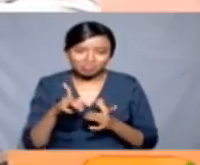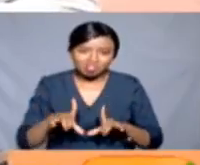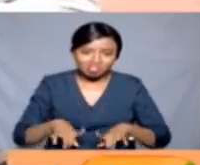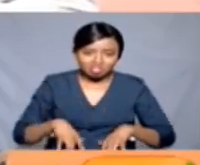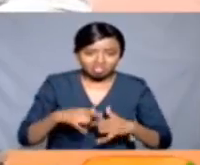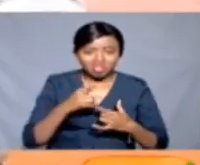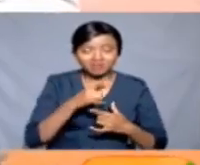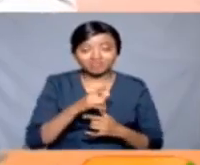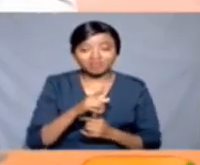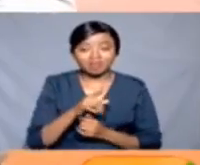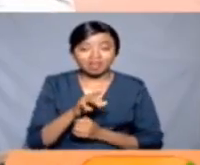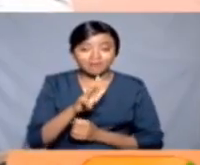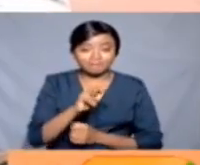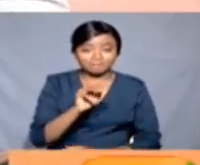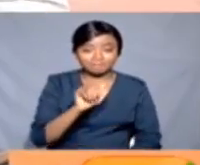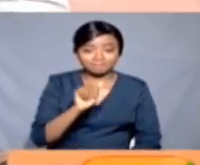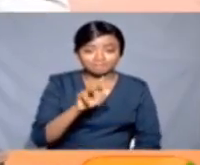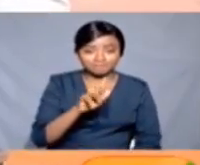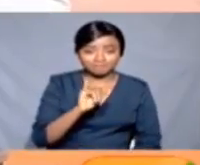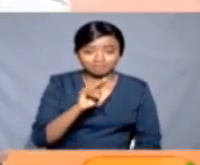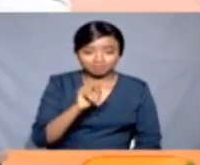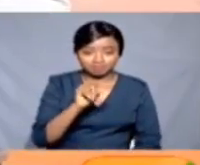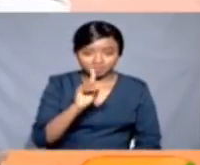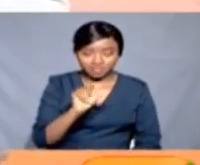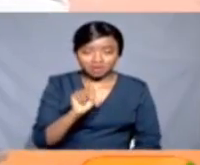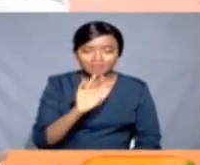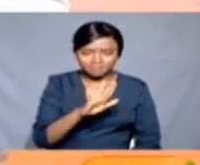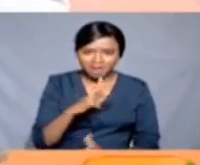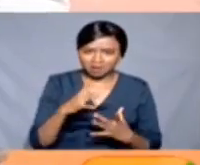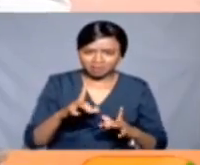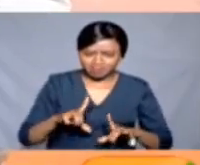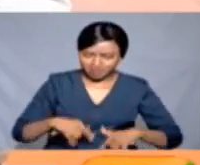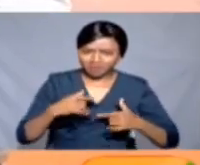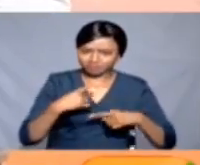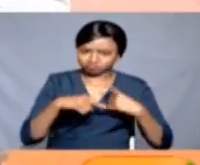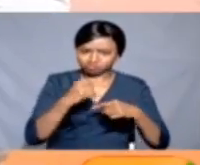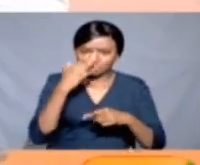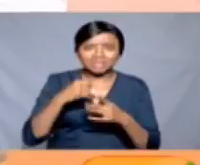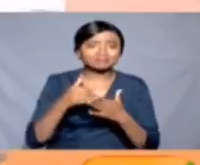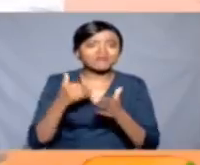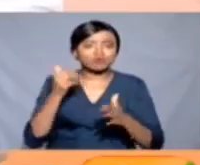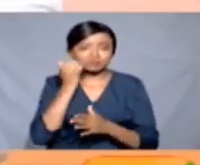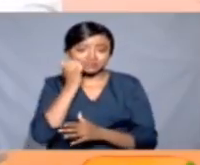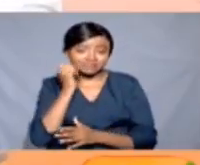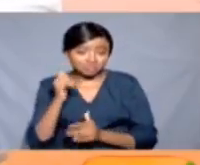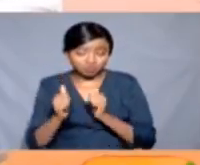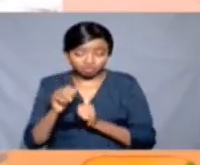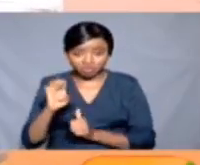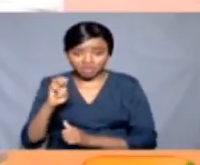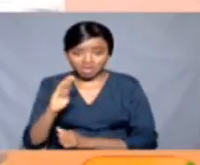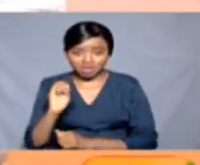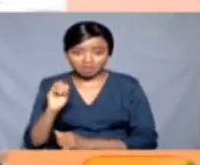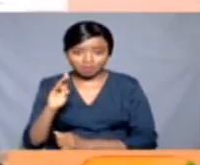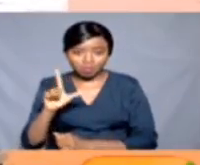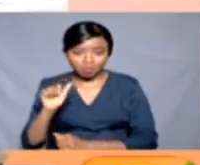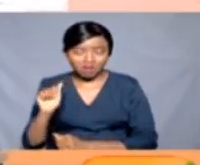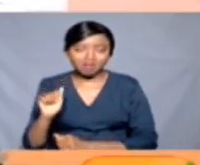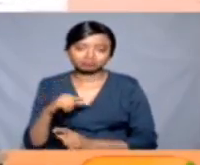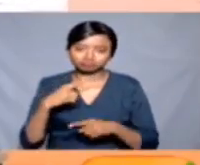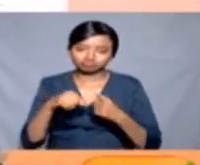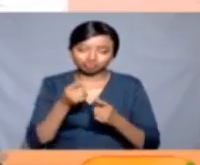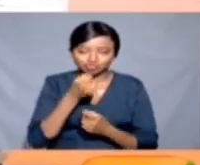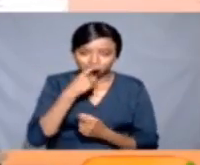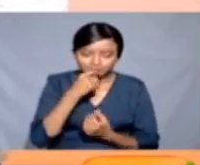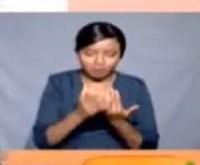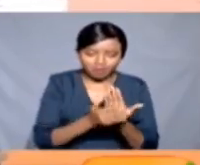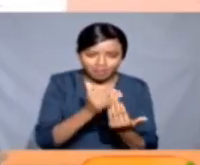Kahindo Mukandala is a survivor of Ebola, and she now offers support to other patients admitted in the Mangina Ebola